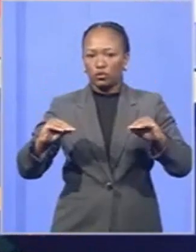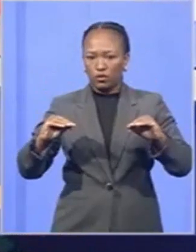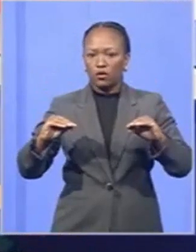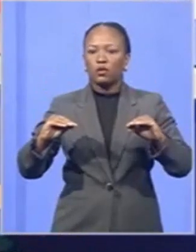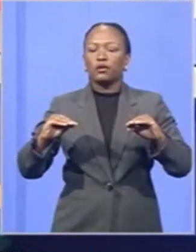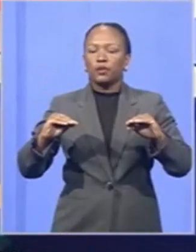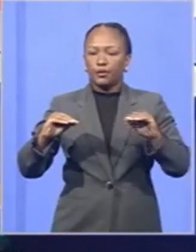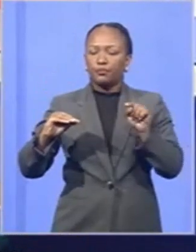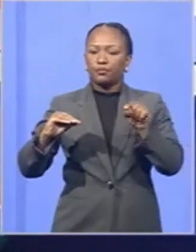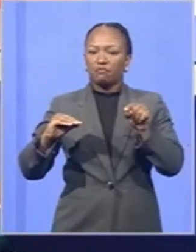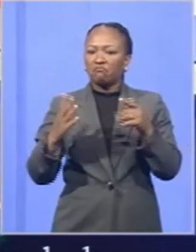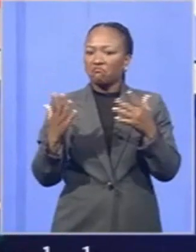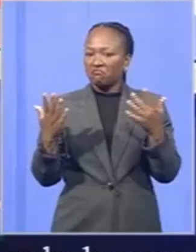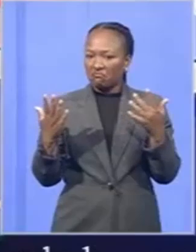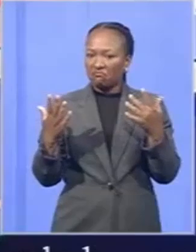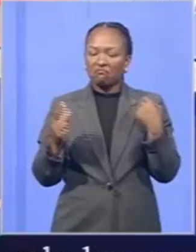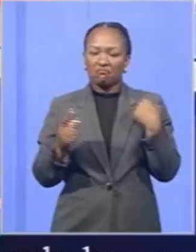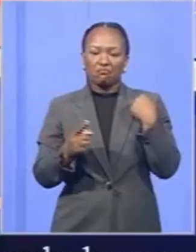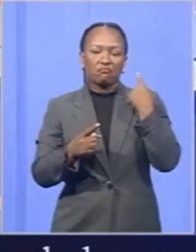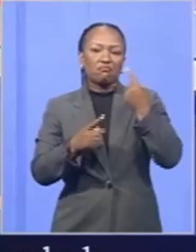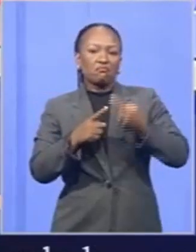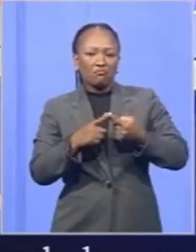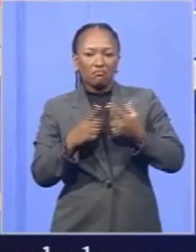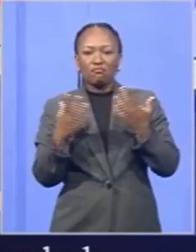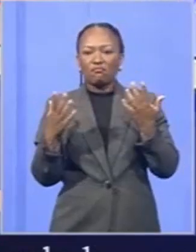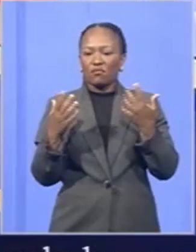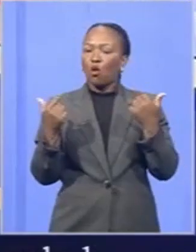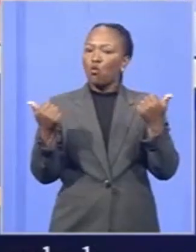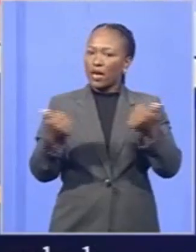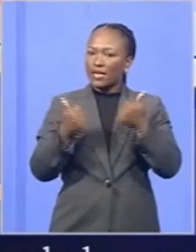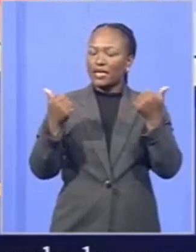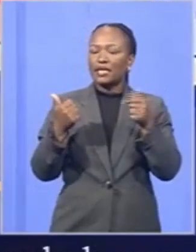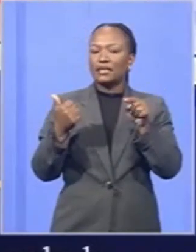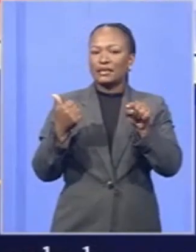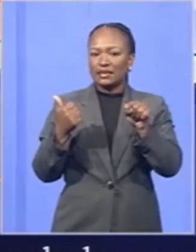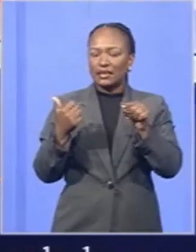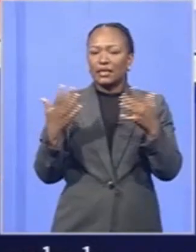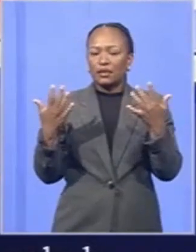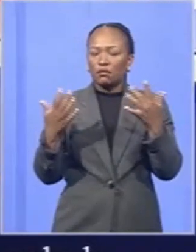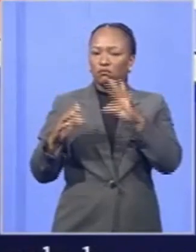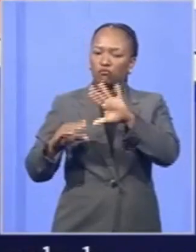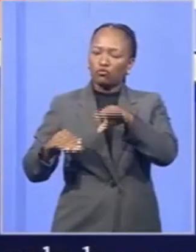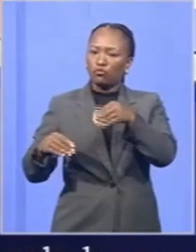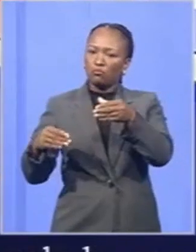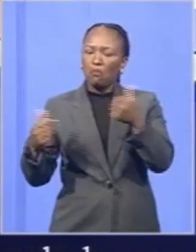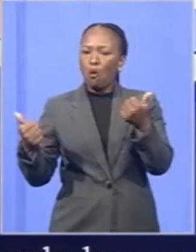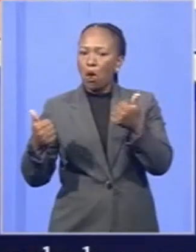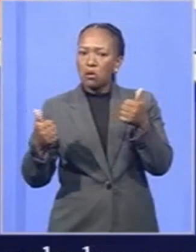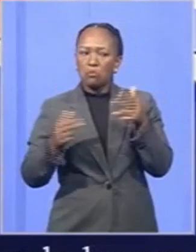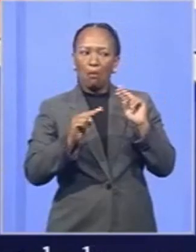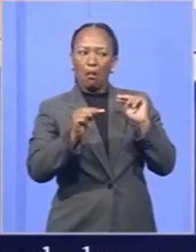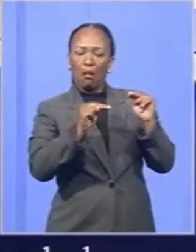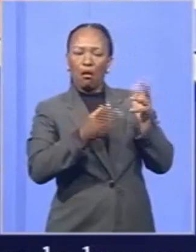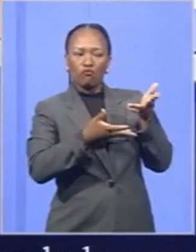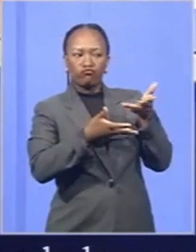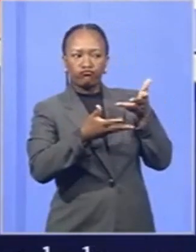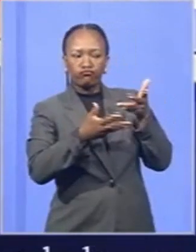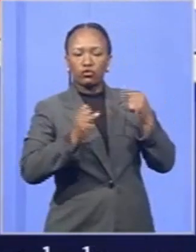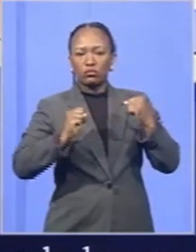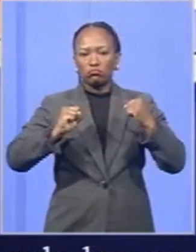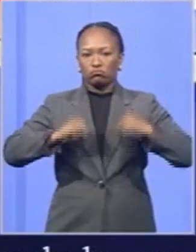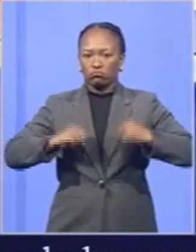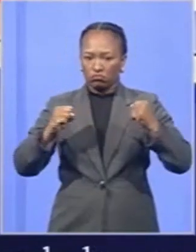ka baka la hore ho no sontso ho na le dipuisano ho na le ditokomane ho bile bobebe hore ba buisane ba dumellane mme re a tseba